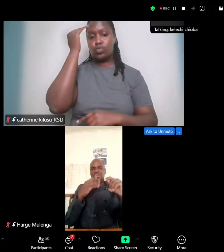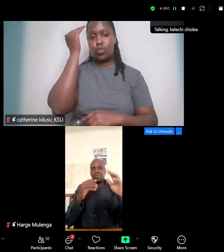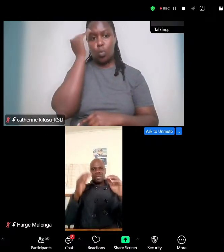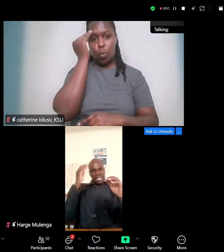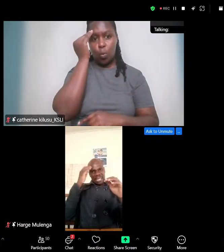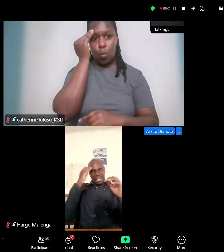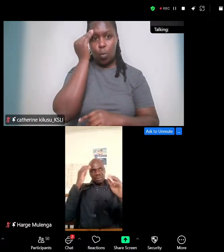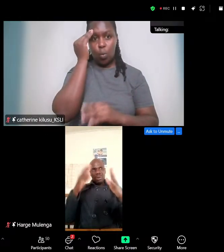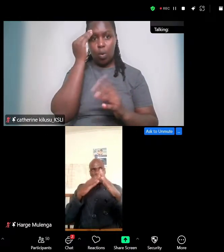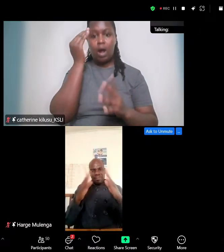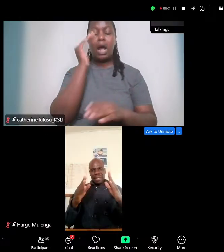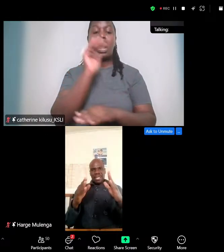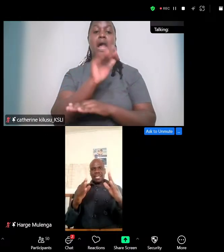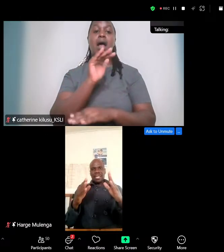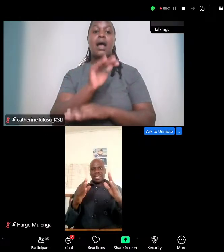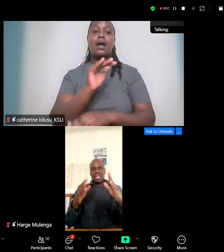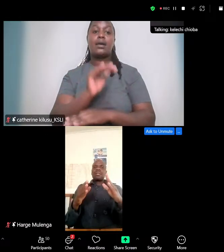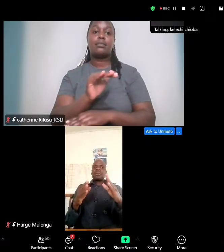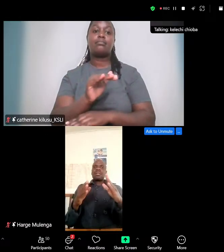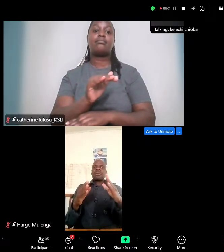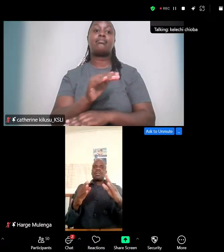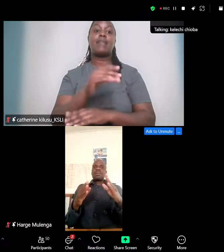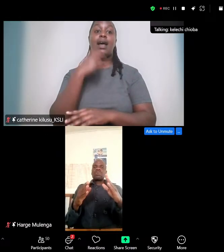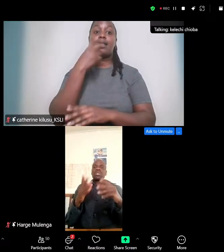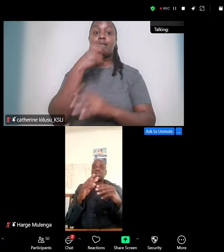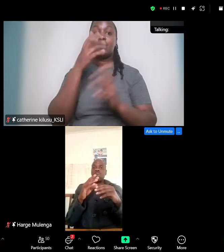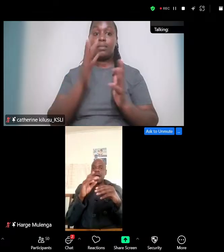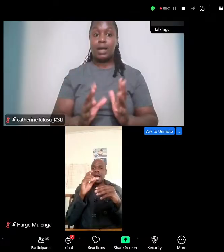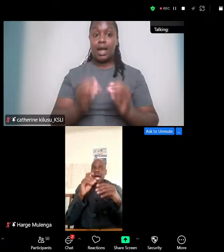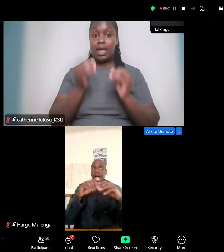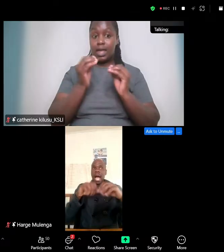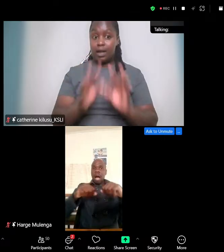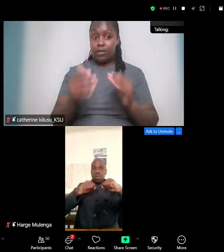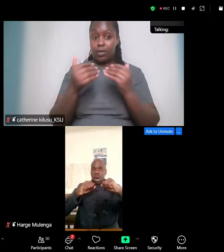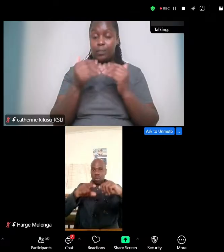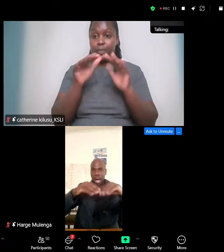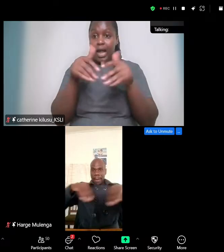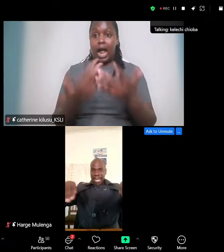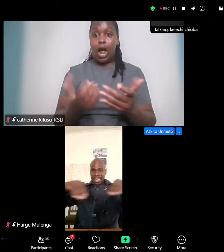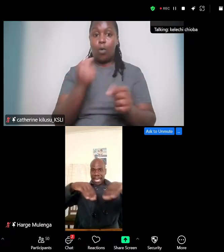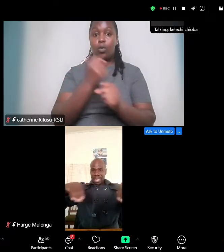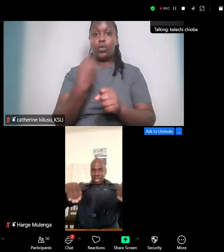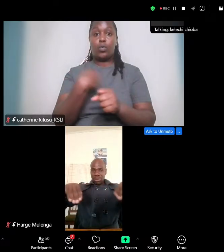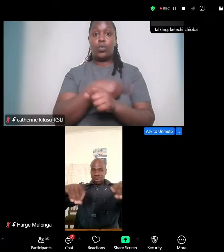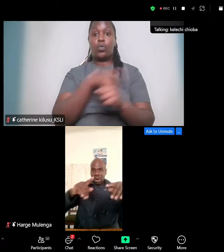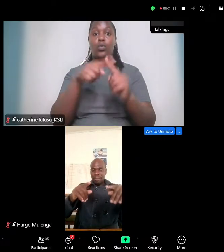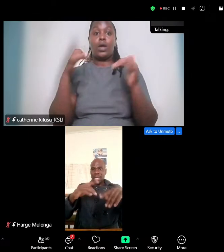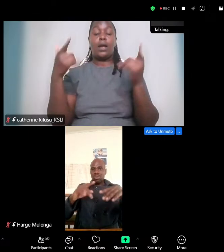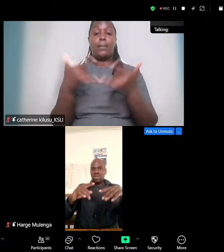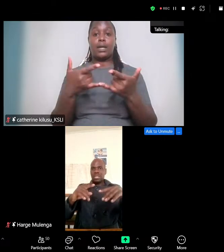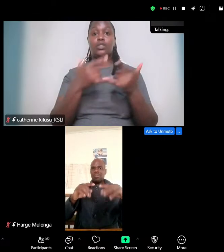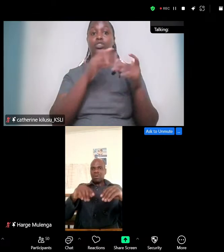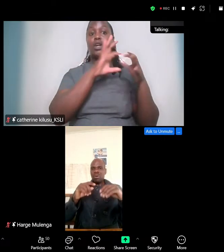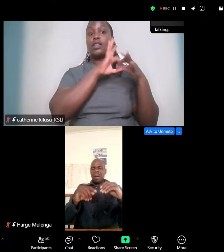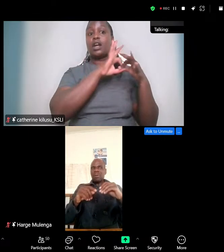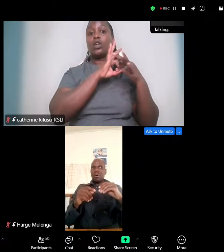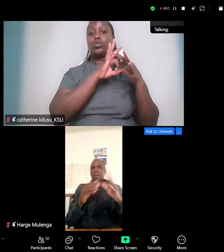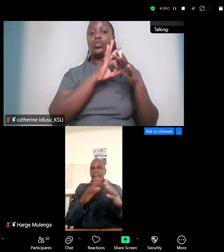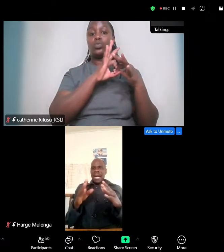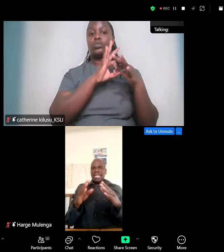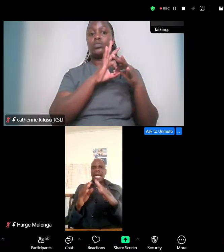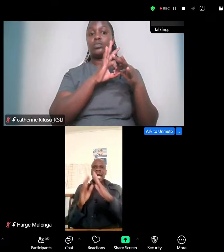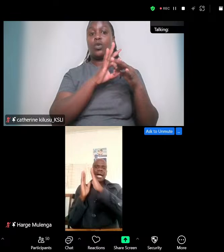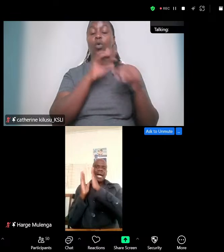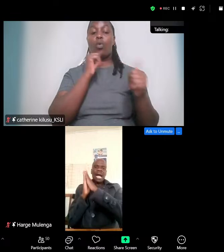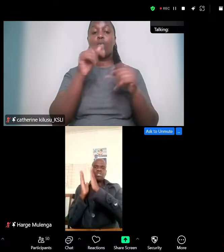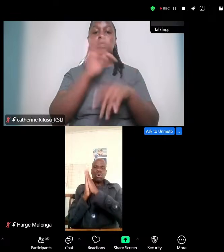ask the speakers if there's how do we bridge the cultural gap that affect disabled women